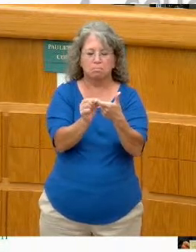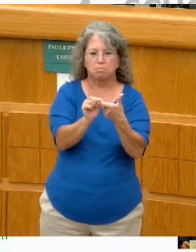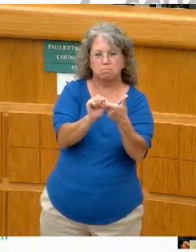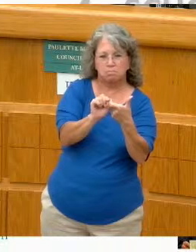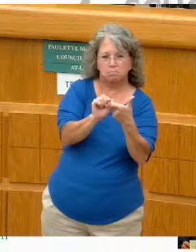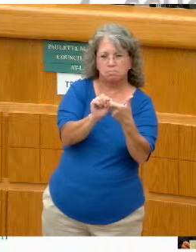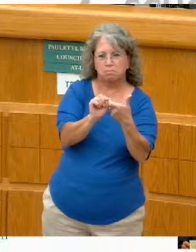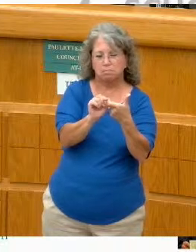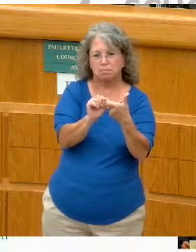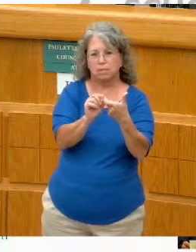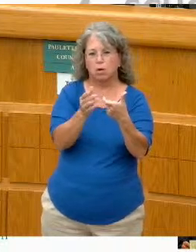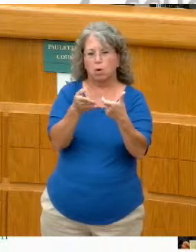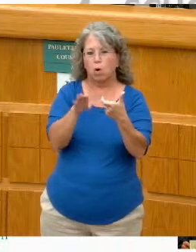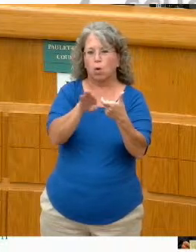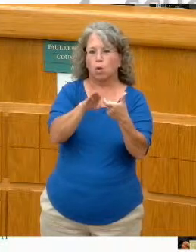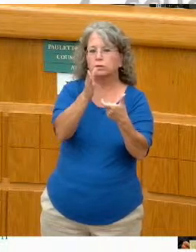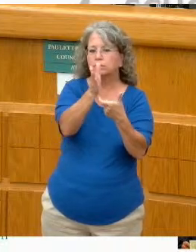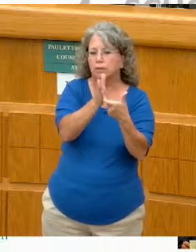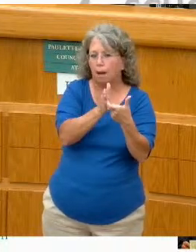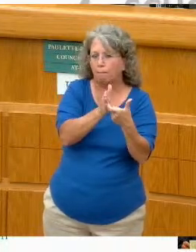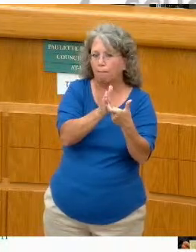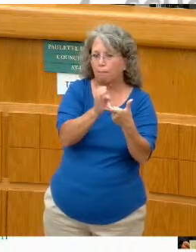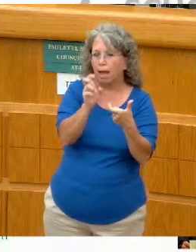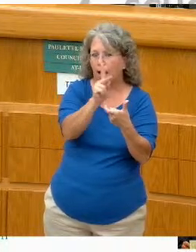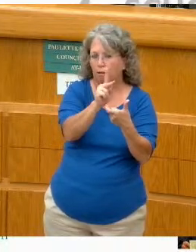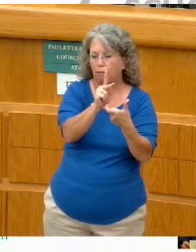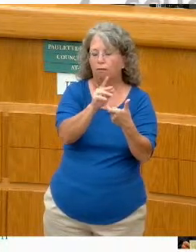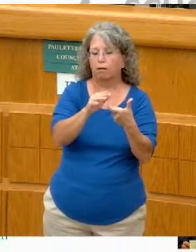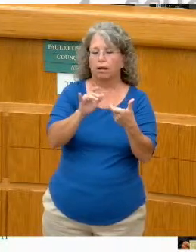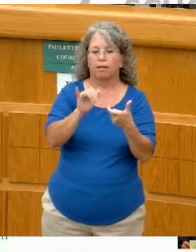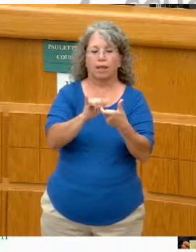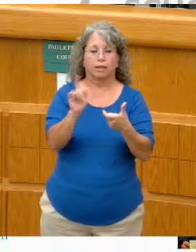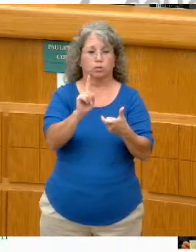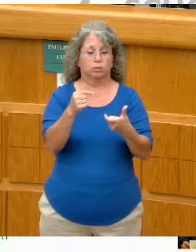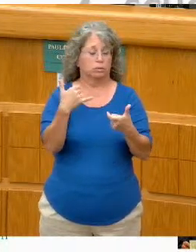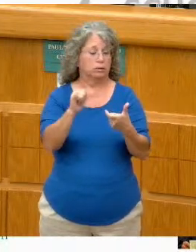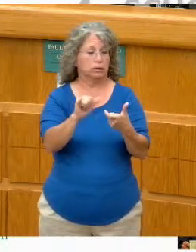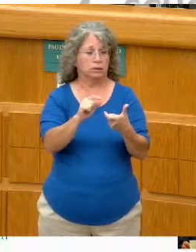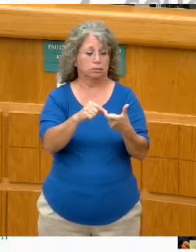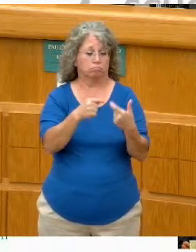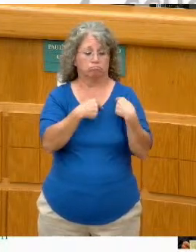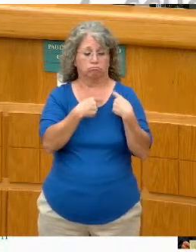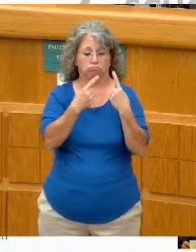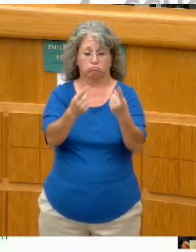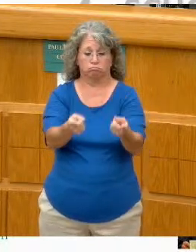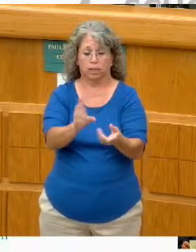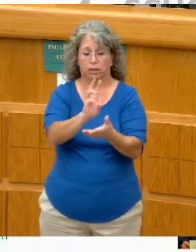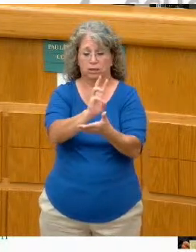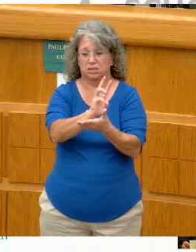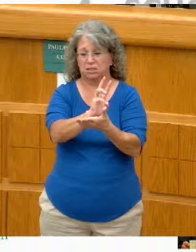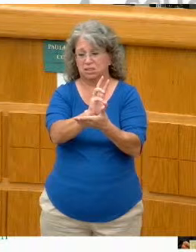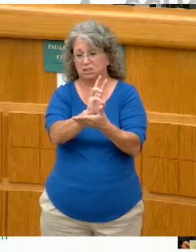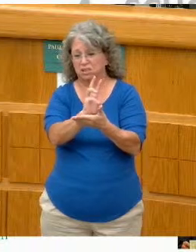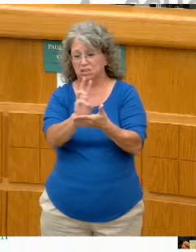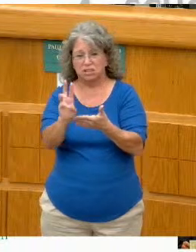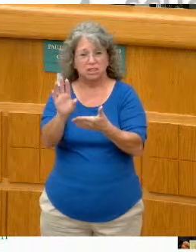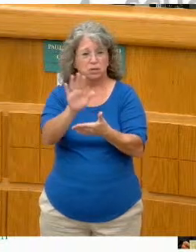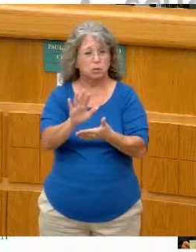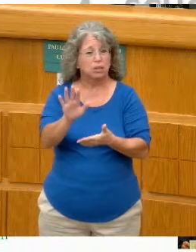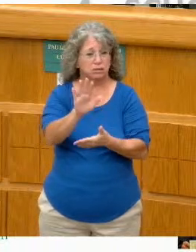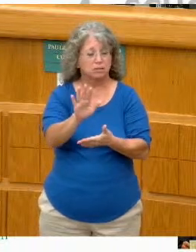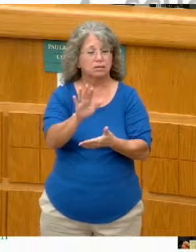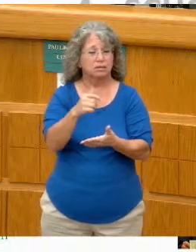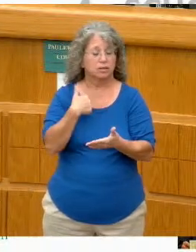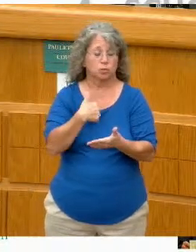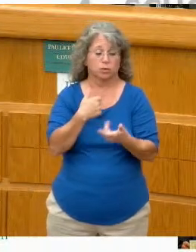of Texas. And that's where we stand now. For the past 6+ weeks, we've been trying to get control of this outbreak